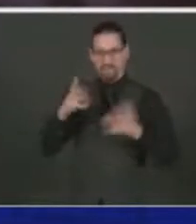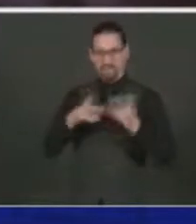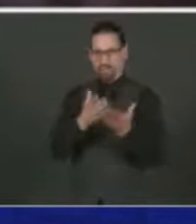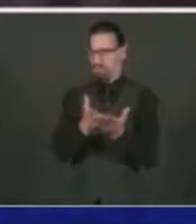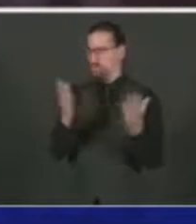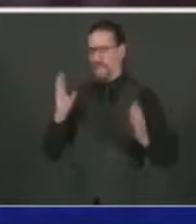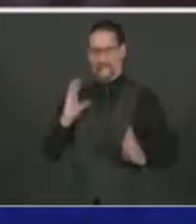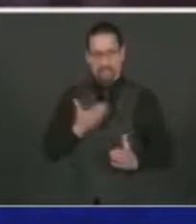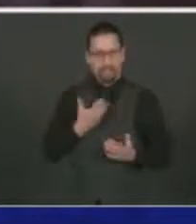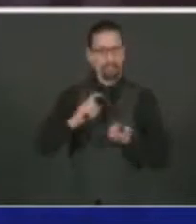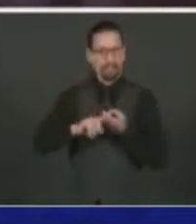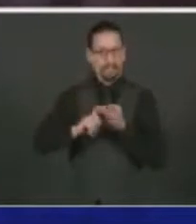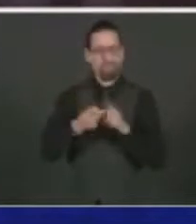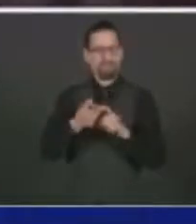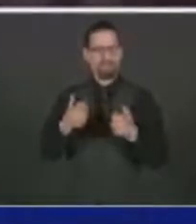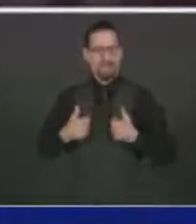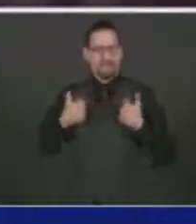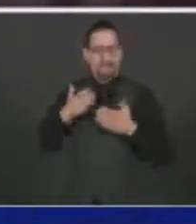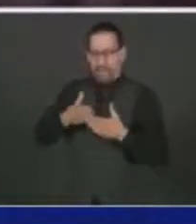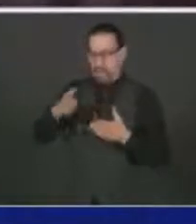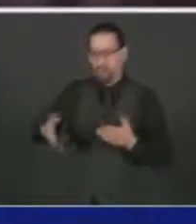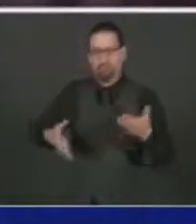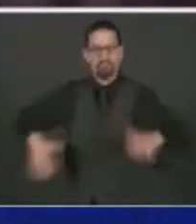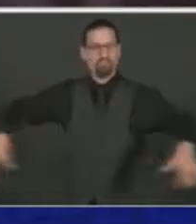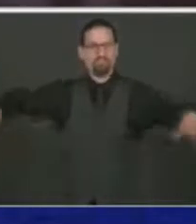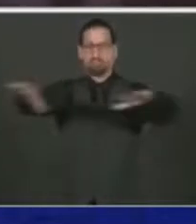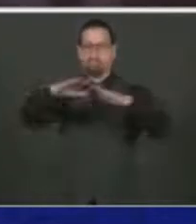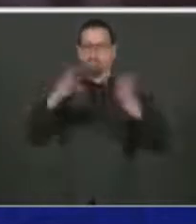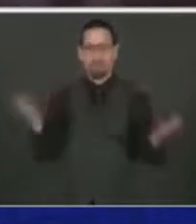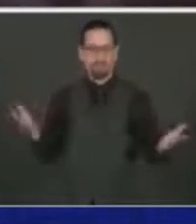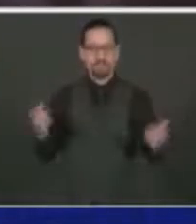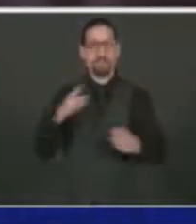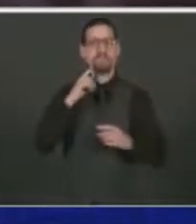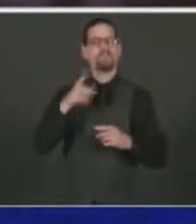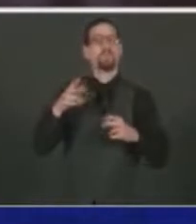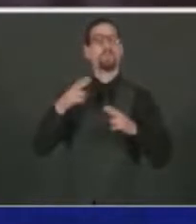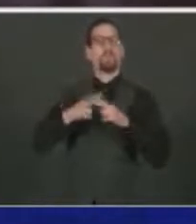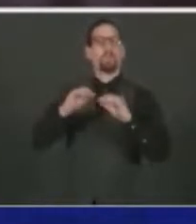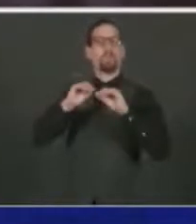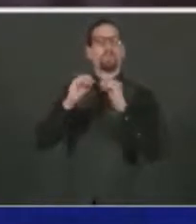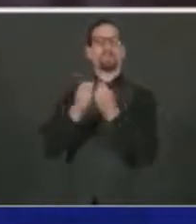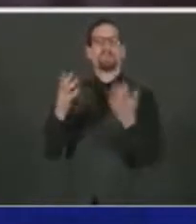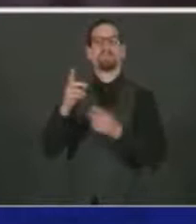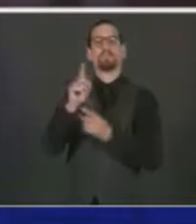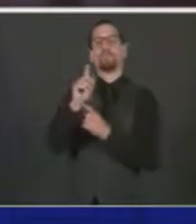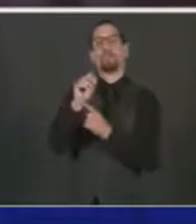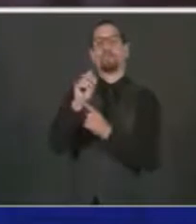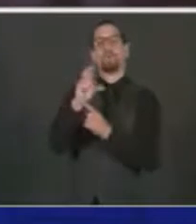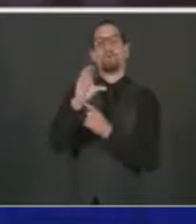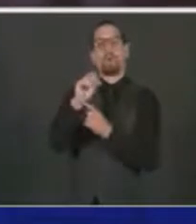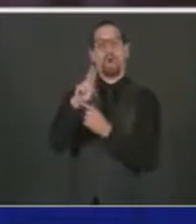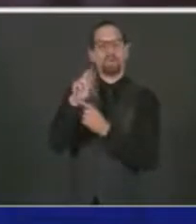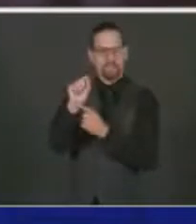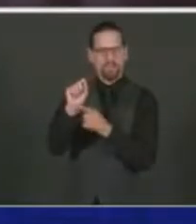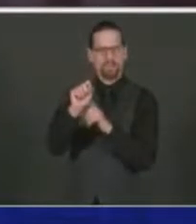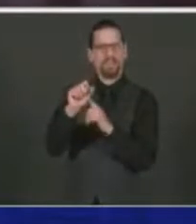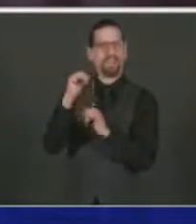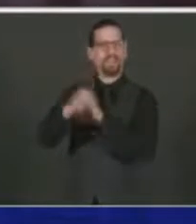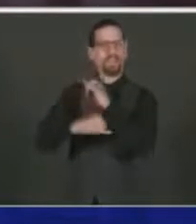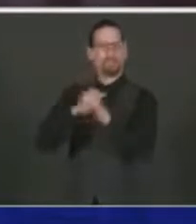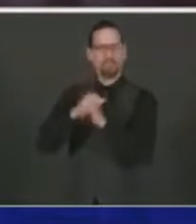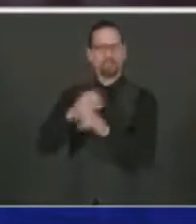support. We've partnered with Dorcas International, Rhode Island Foundation, Good